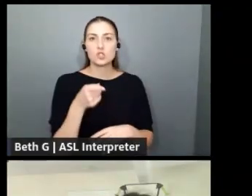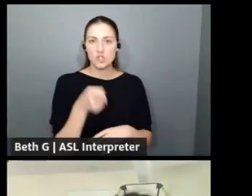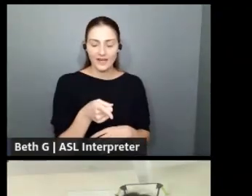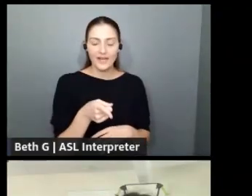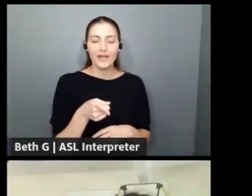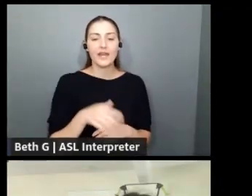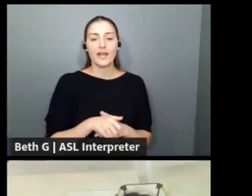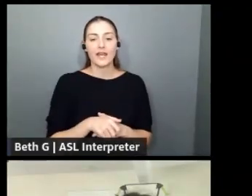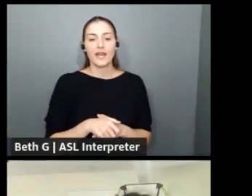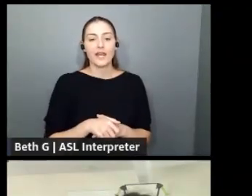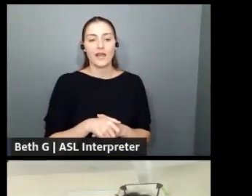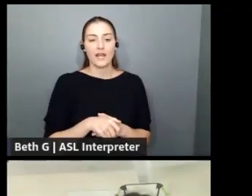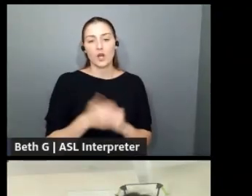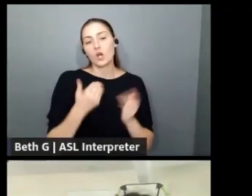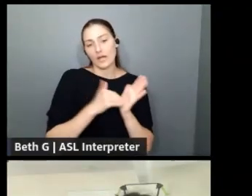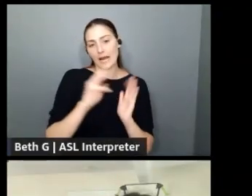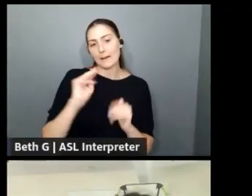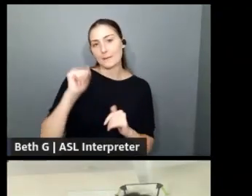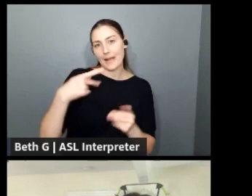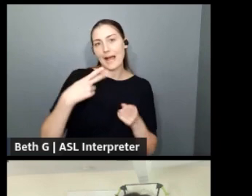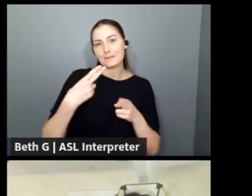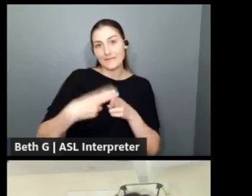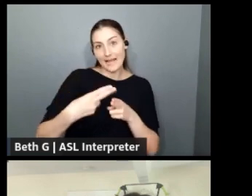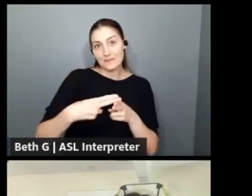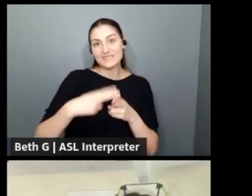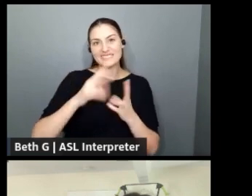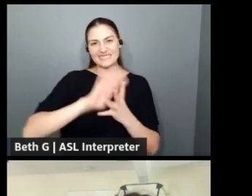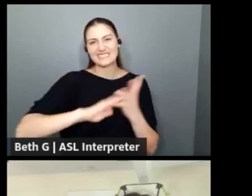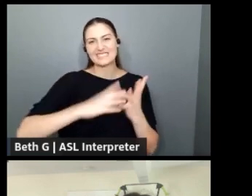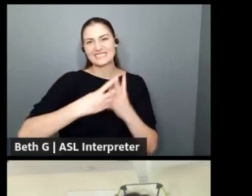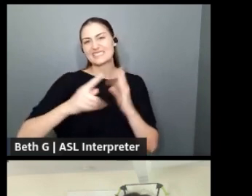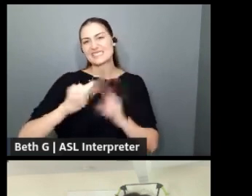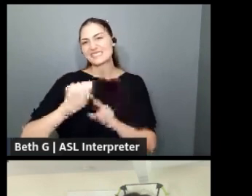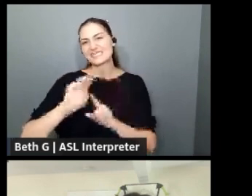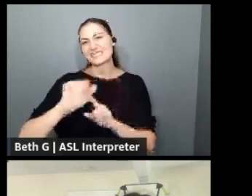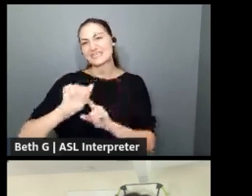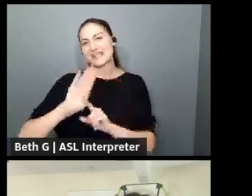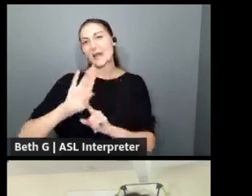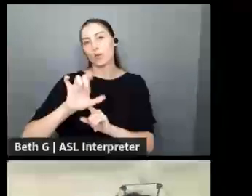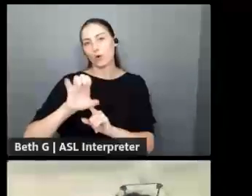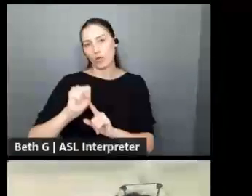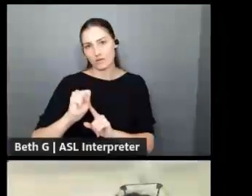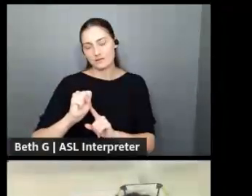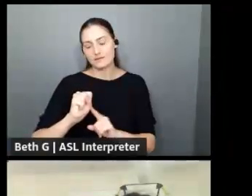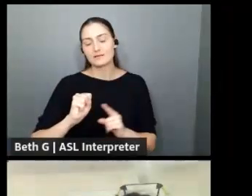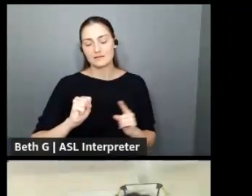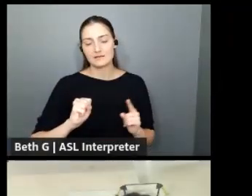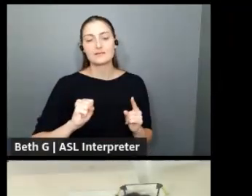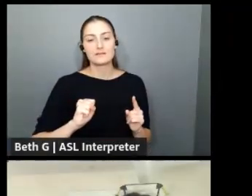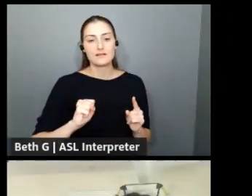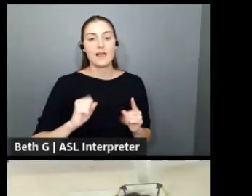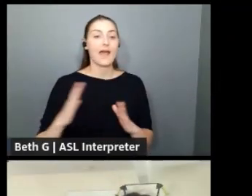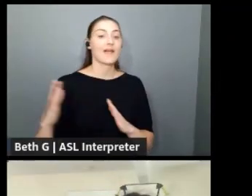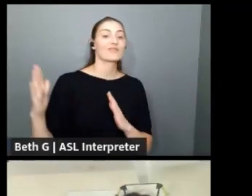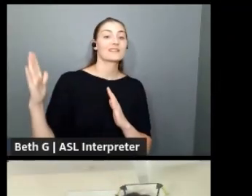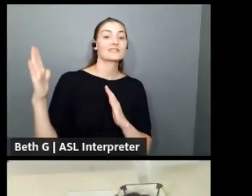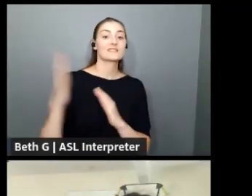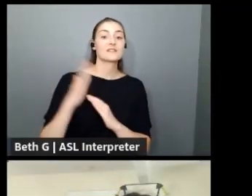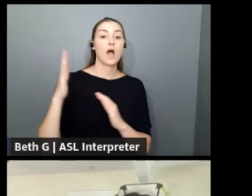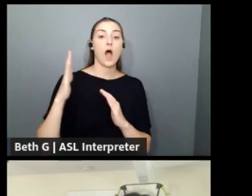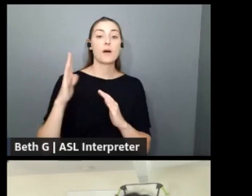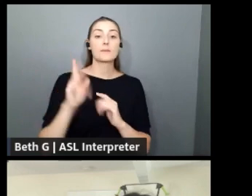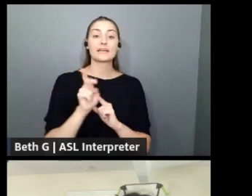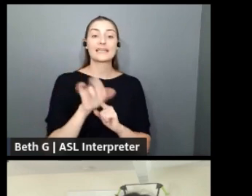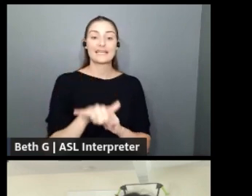the map name would be tables, and the top level key would be a reference